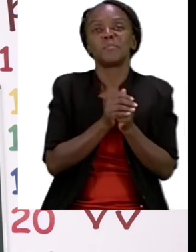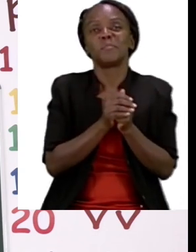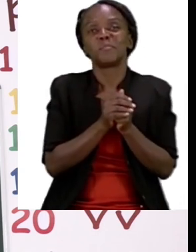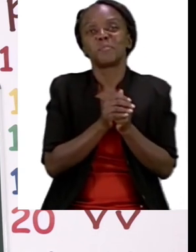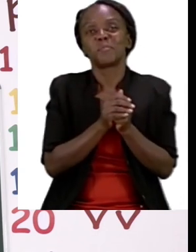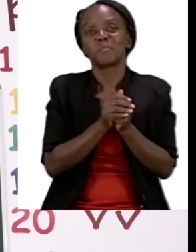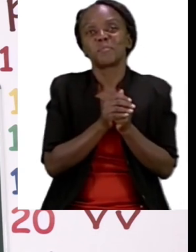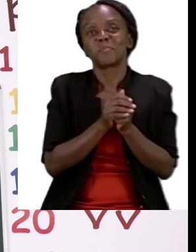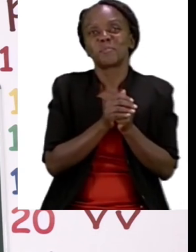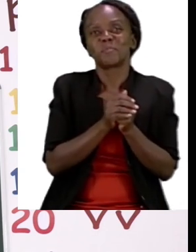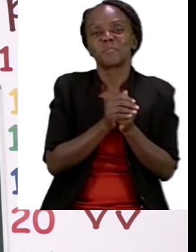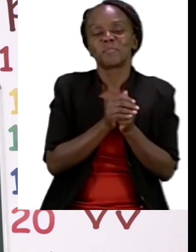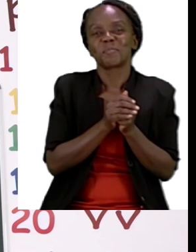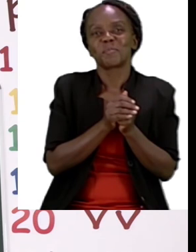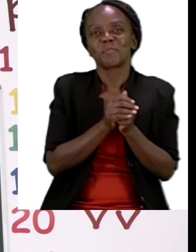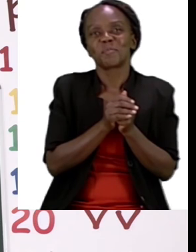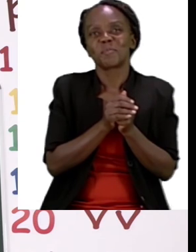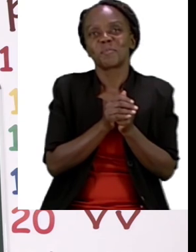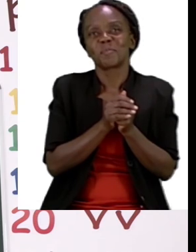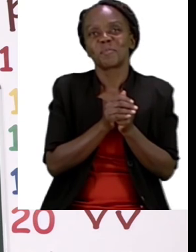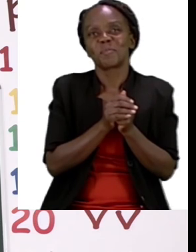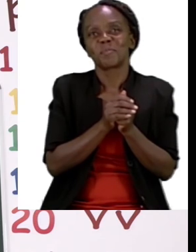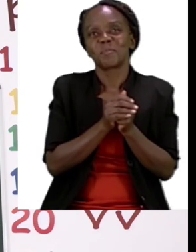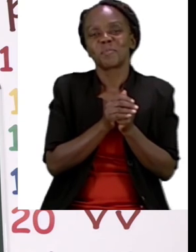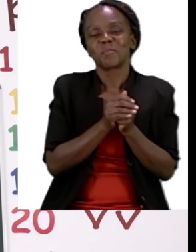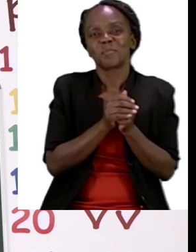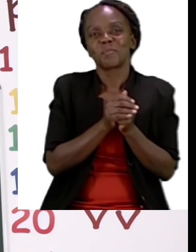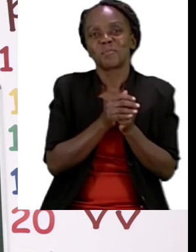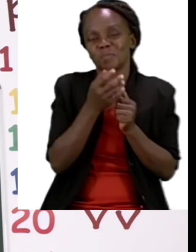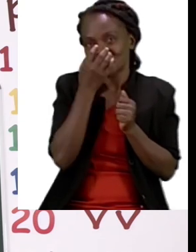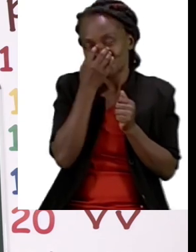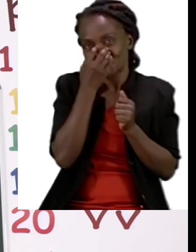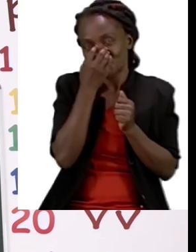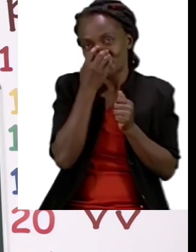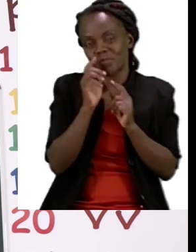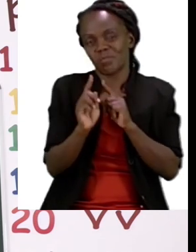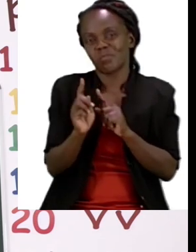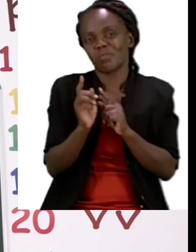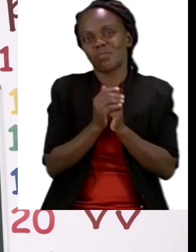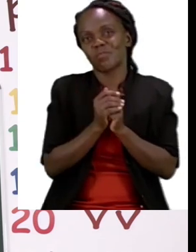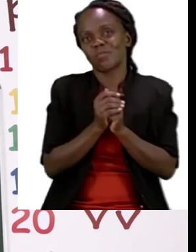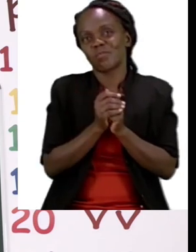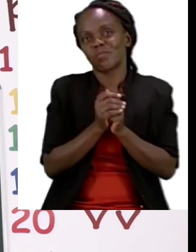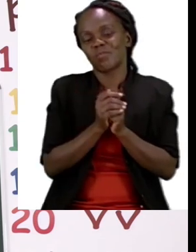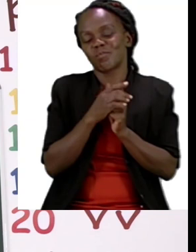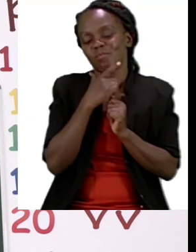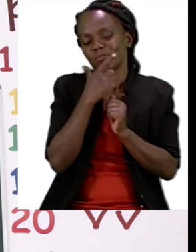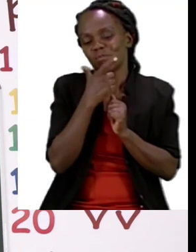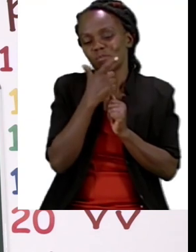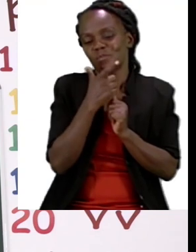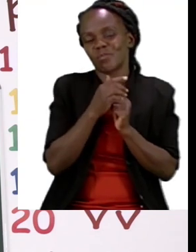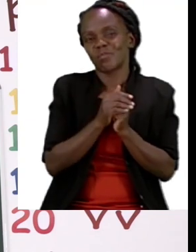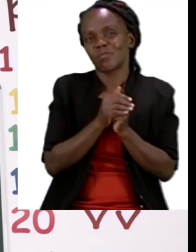There you are, Sashi. So, from Sashi and I, we would like to say thank you so